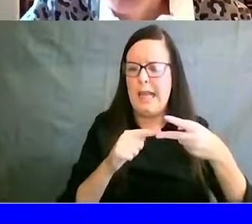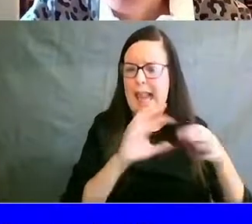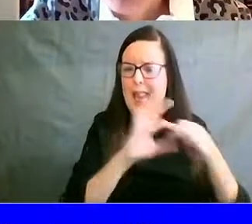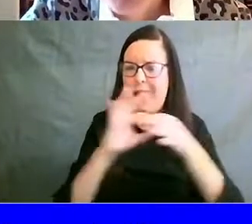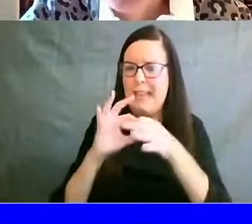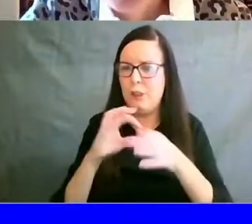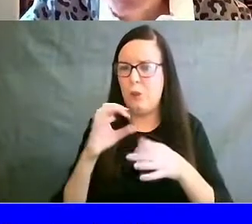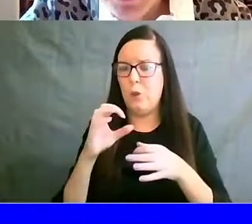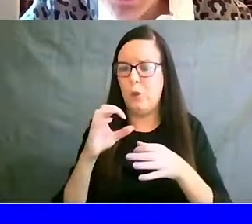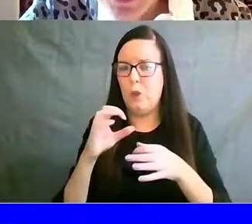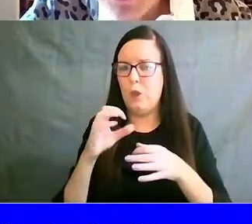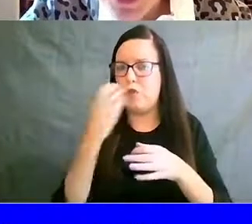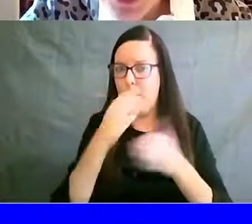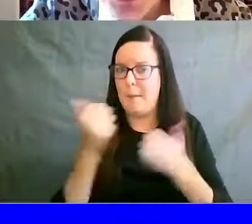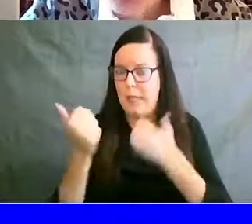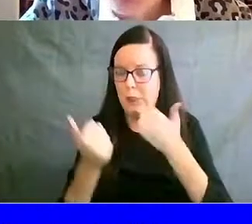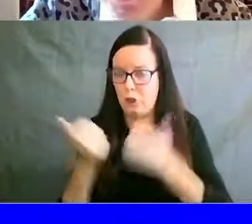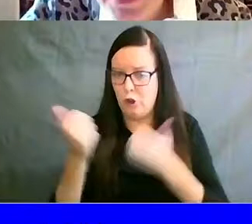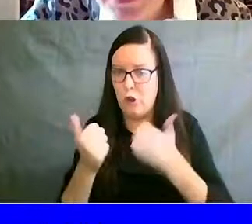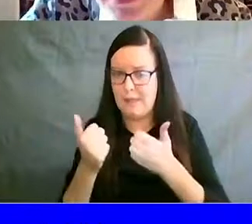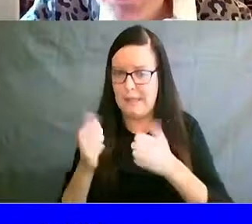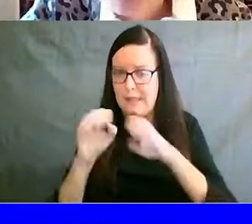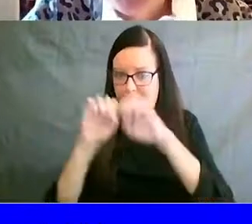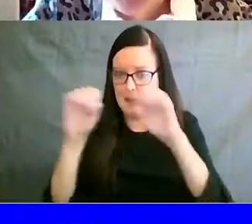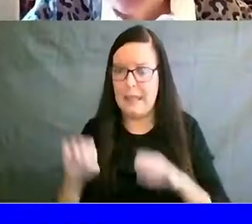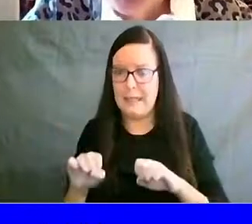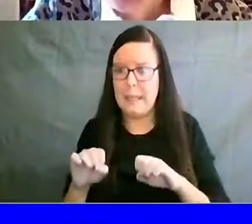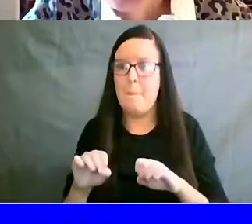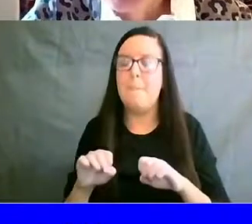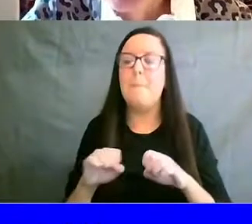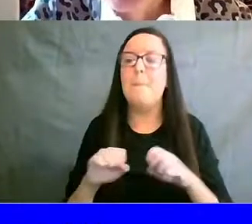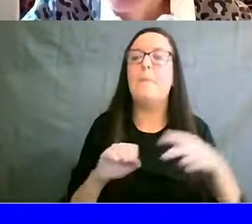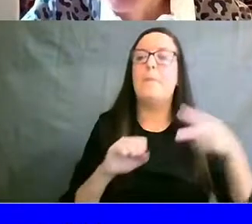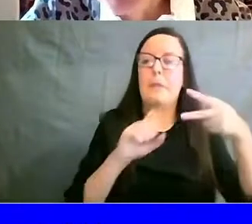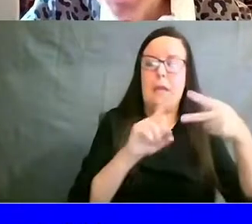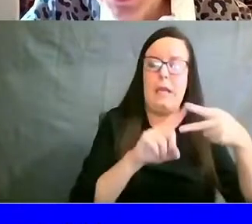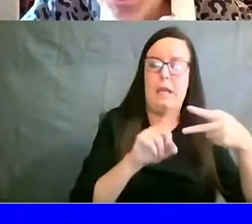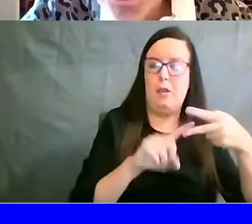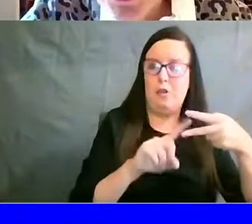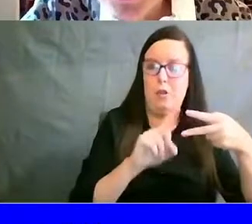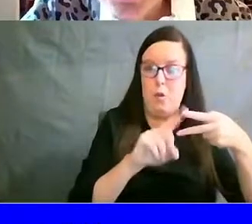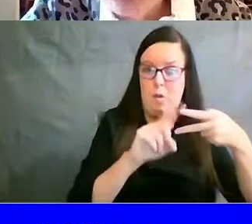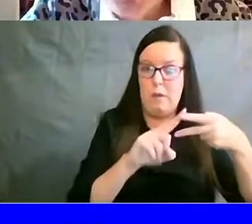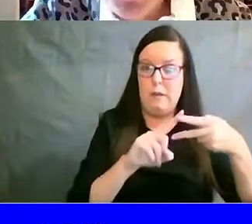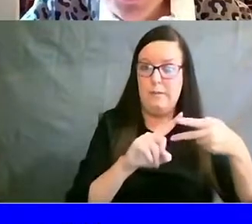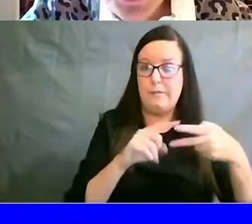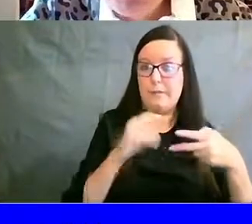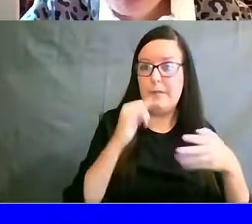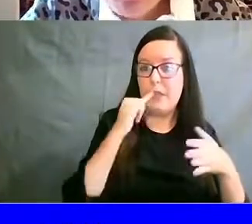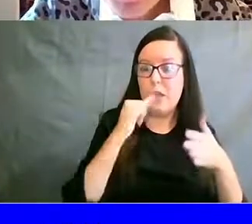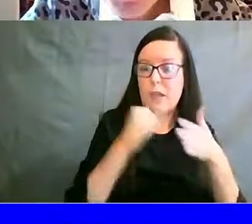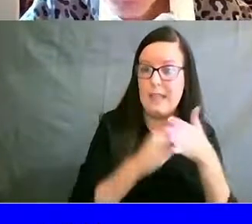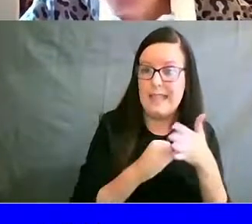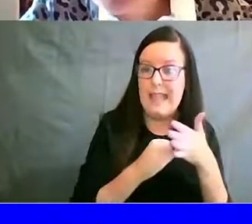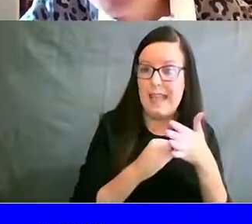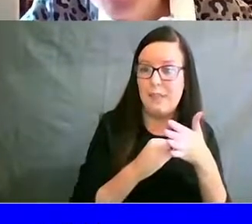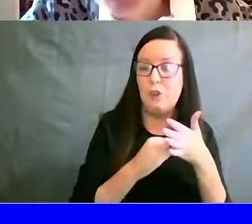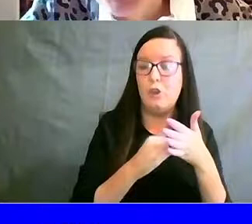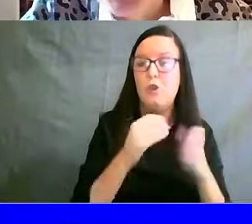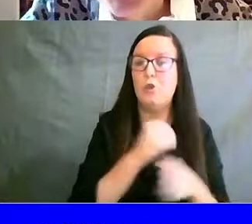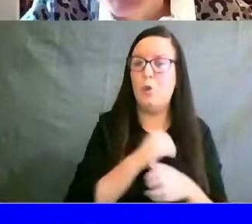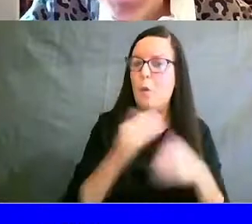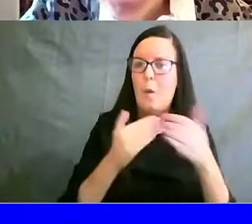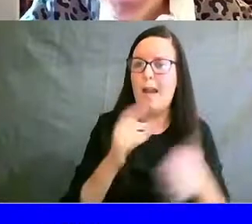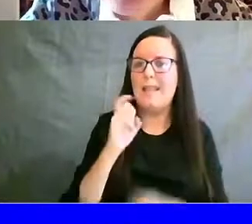Law Sexual Offences Act definition remains concerning consent to sexual relations. And it